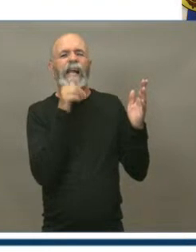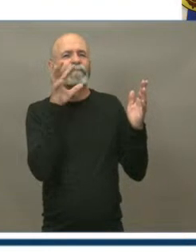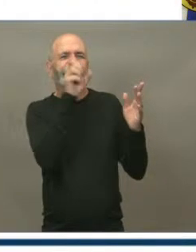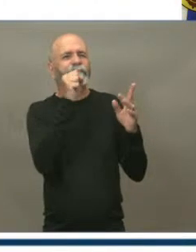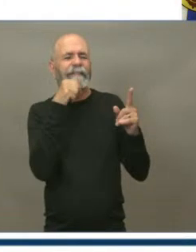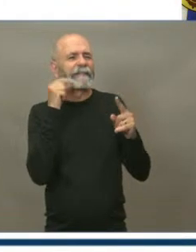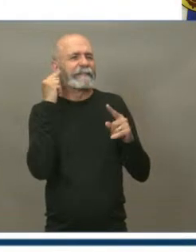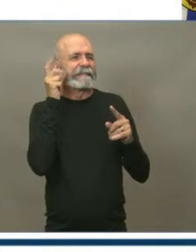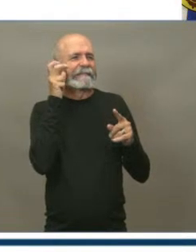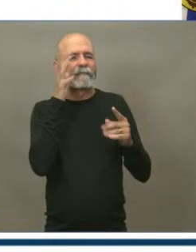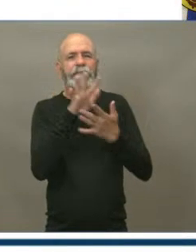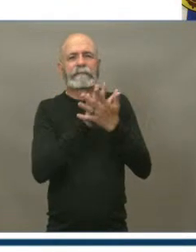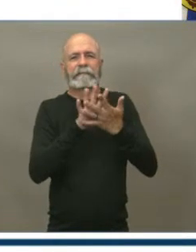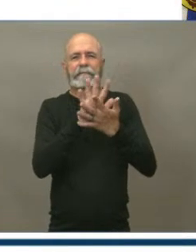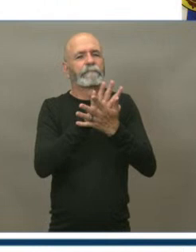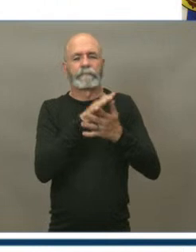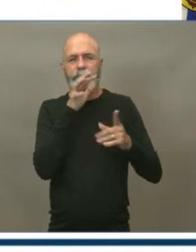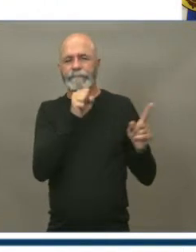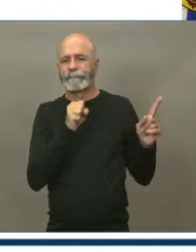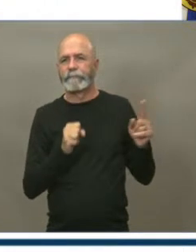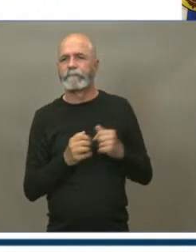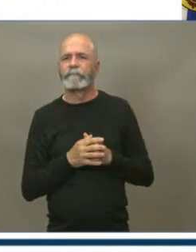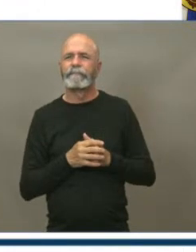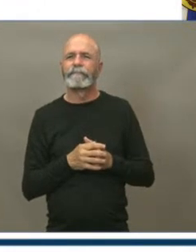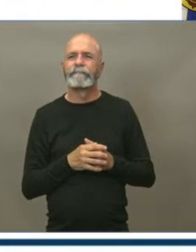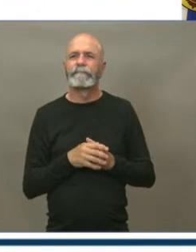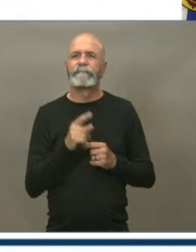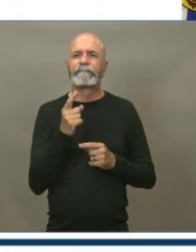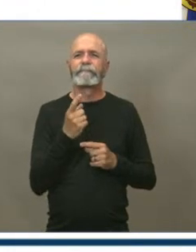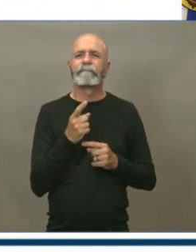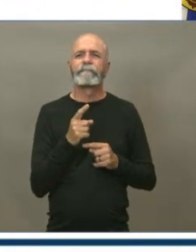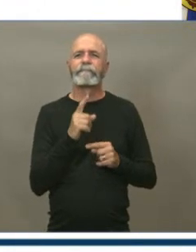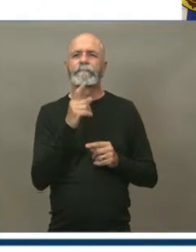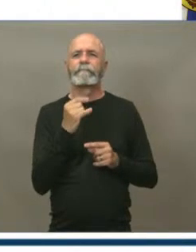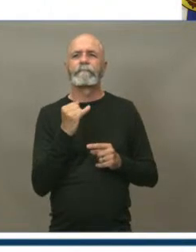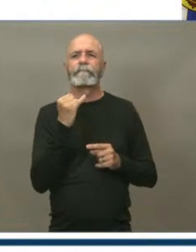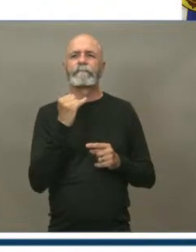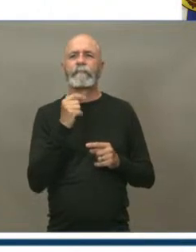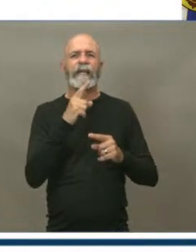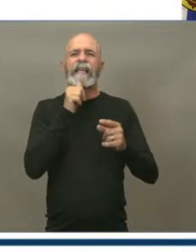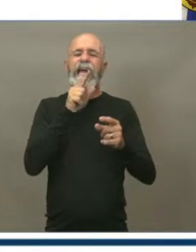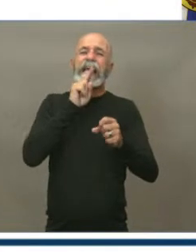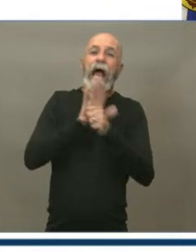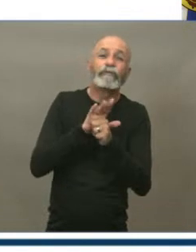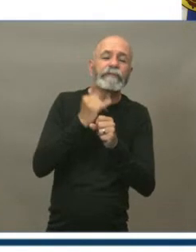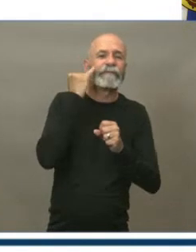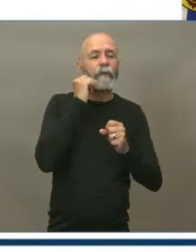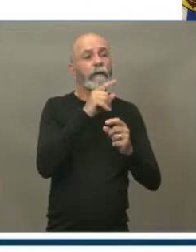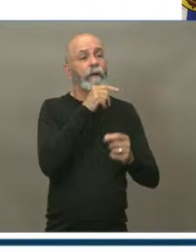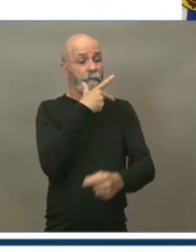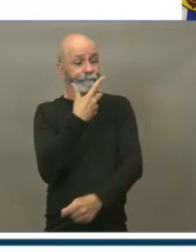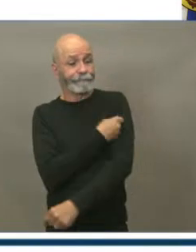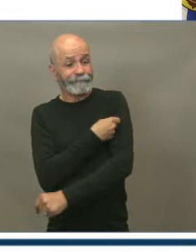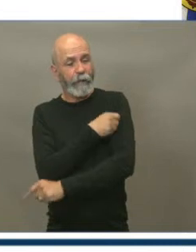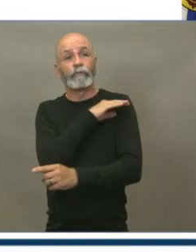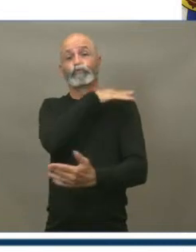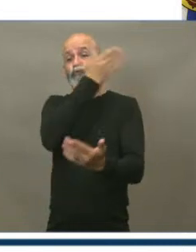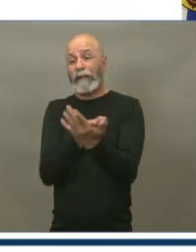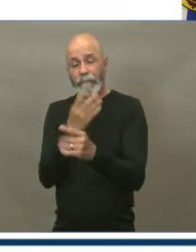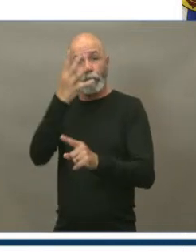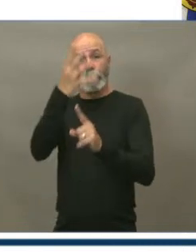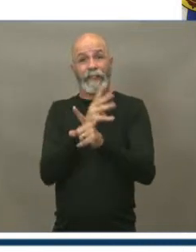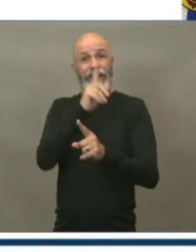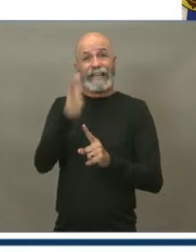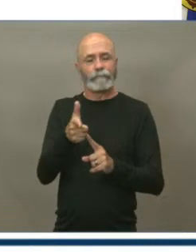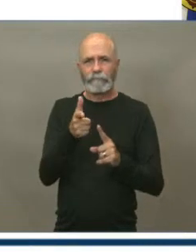told me it doesn't guarantee second doses within 4 months if that dose doesn't happen in the province. I'm wondering, what should these